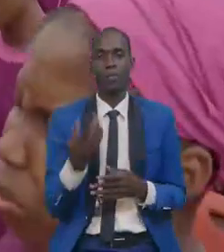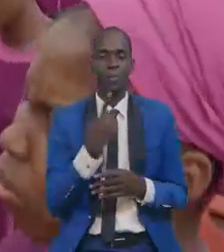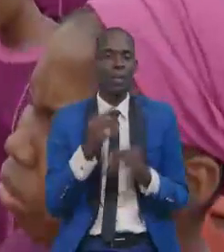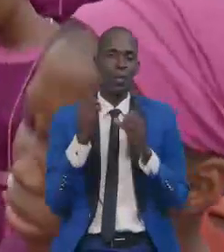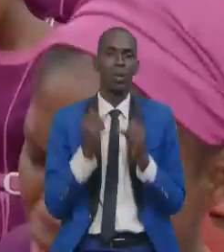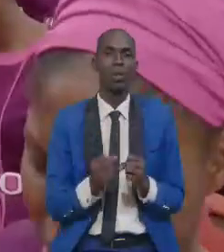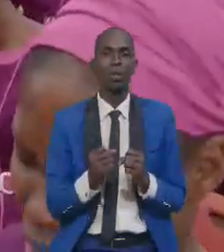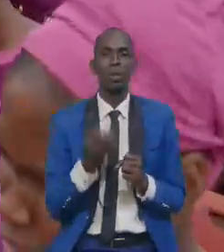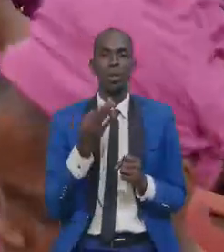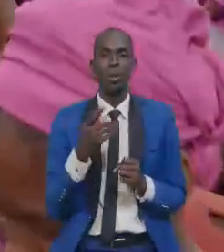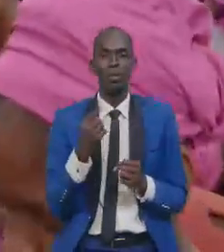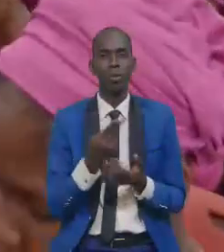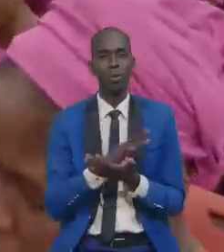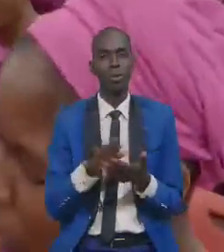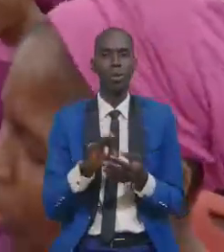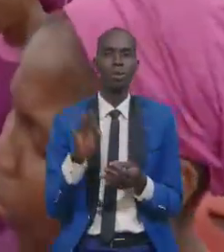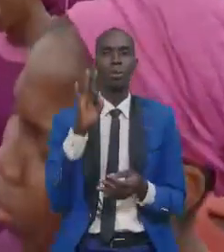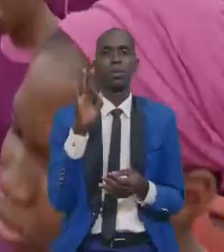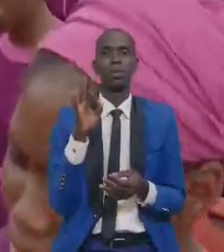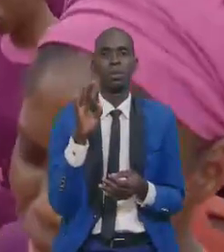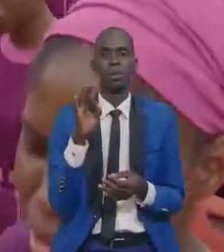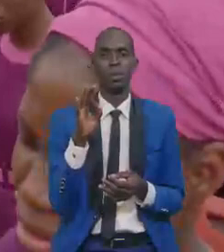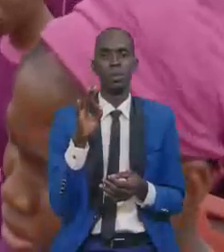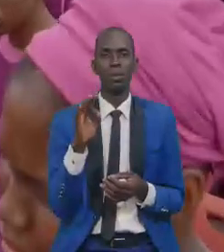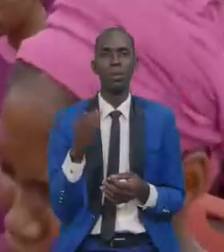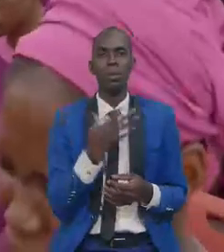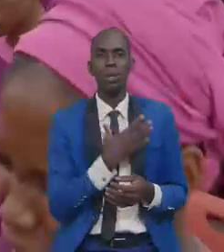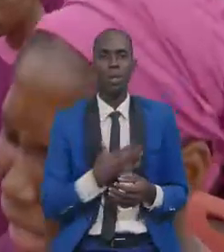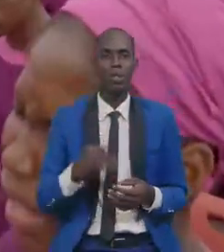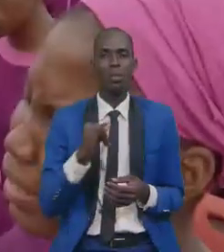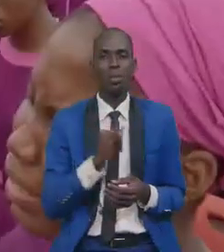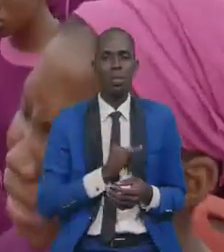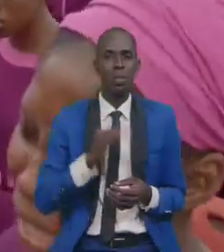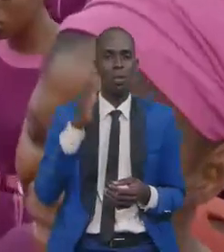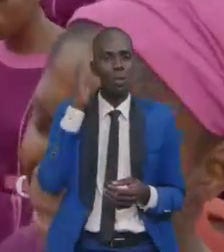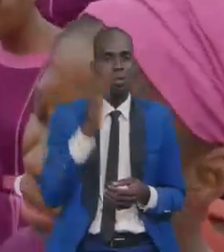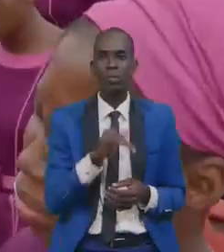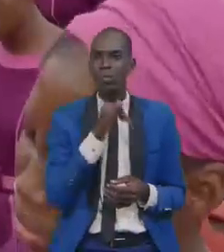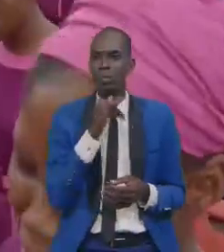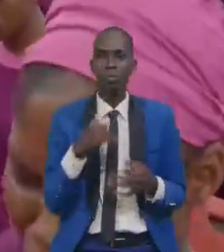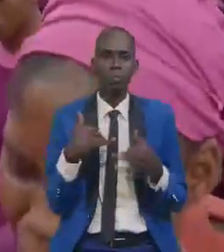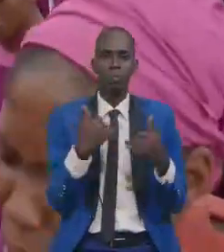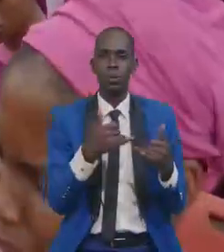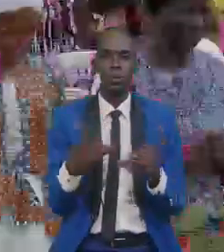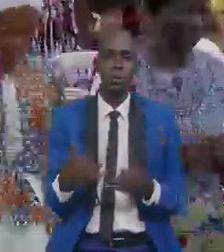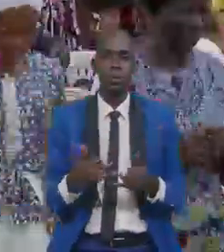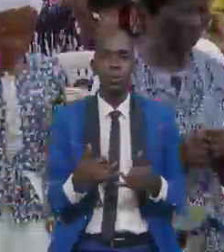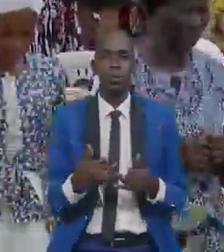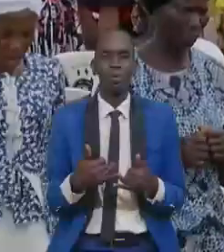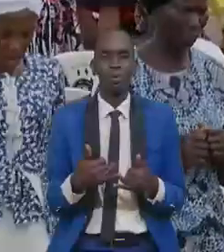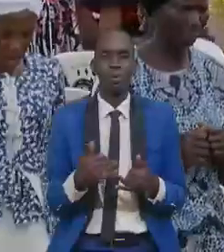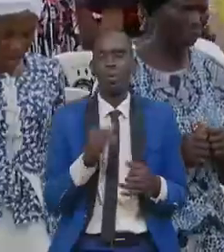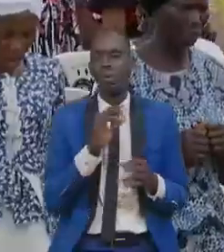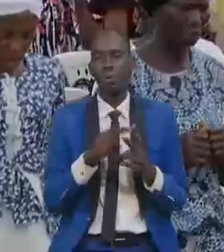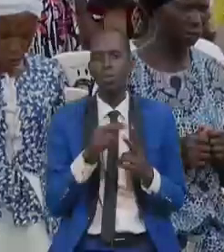of the Holy Ghost, and I will not take chances or allow